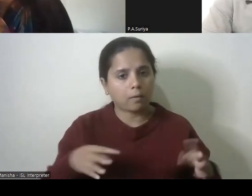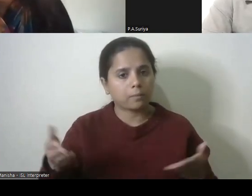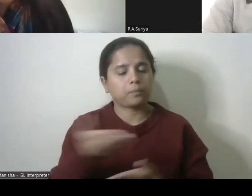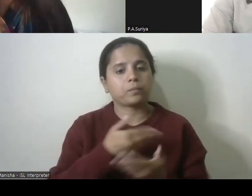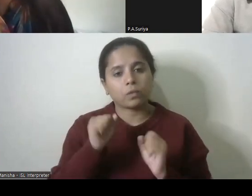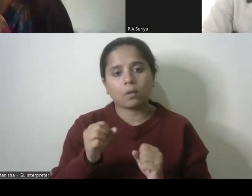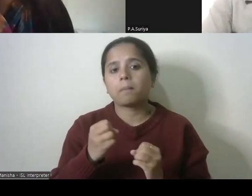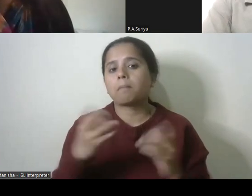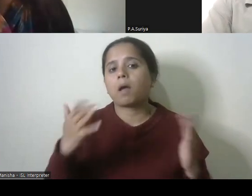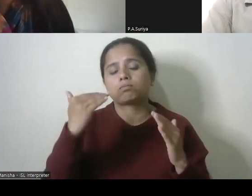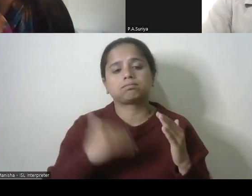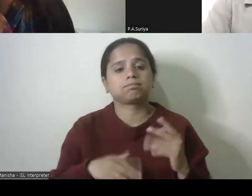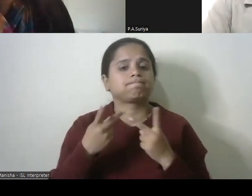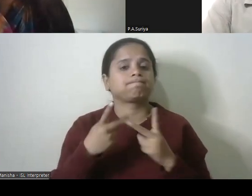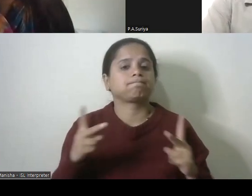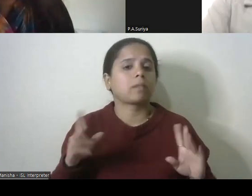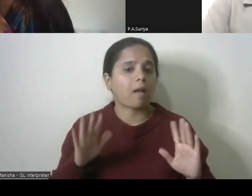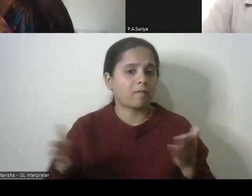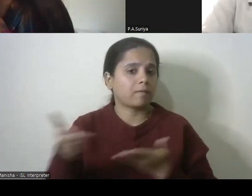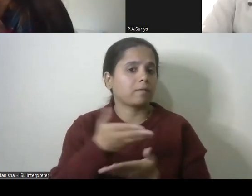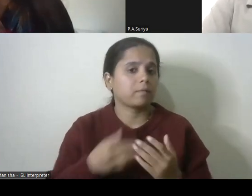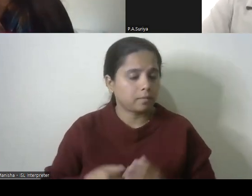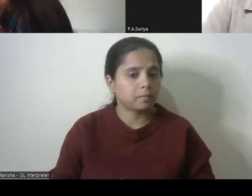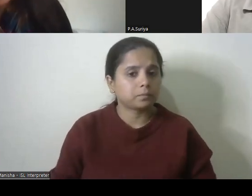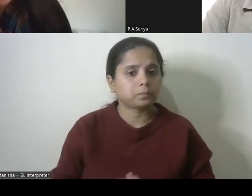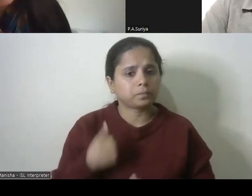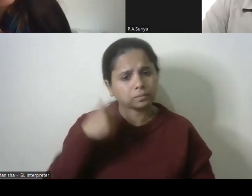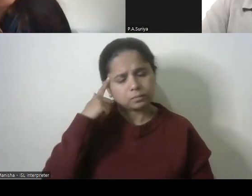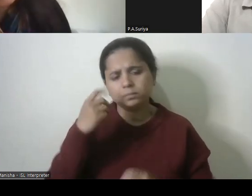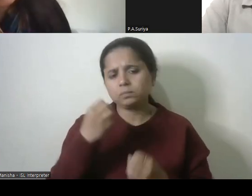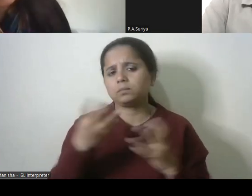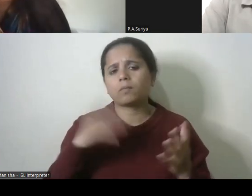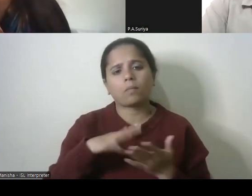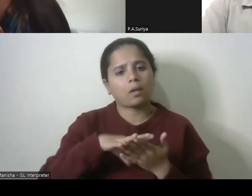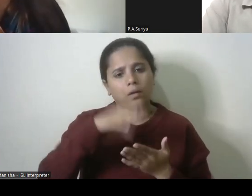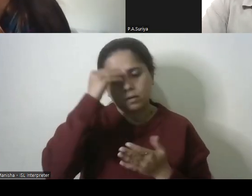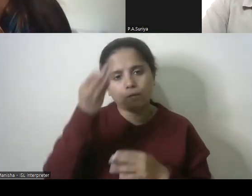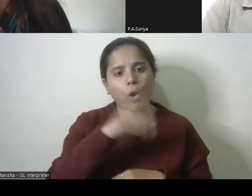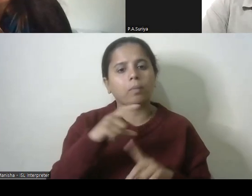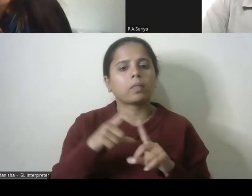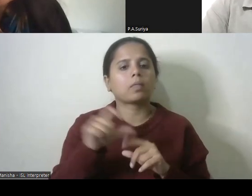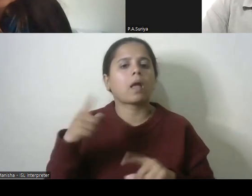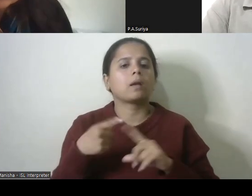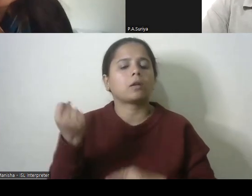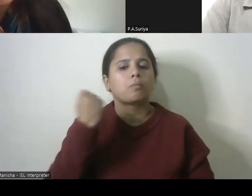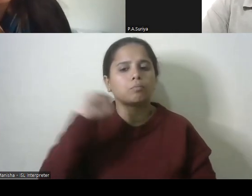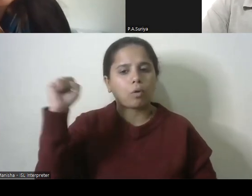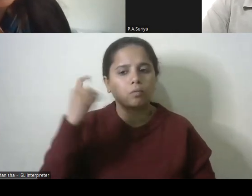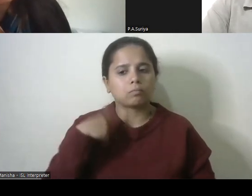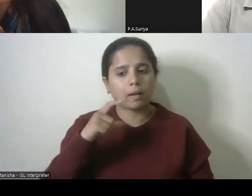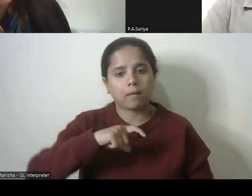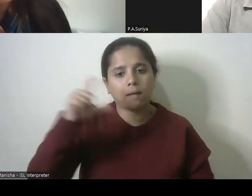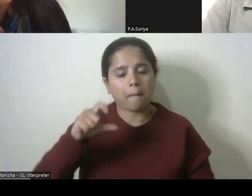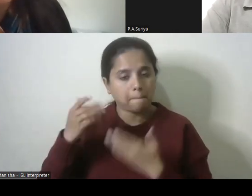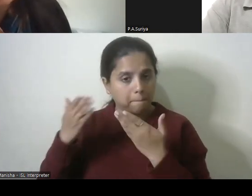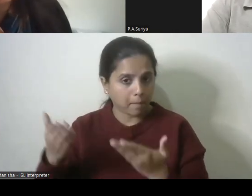Janajatis, are also many differences between them. I think a lot has been learned from the Dalit movement in Nepal. And now,